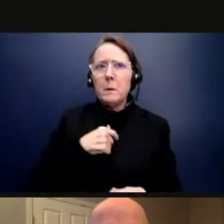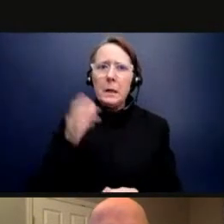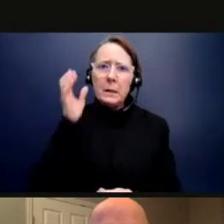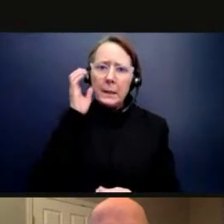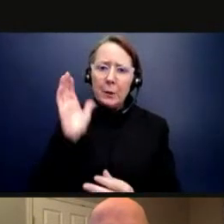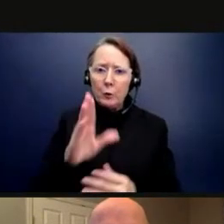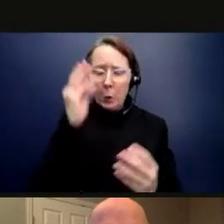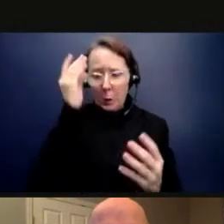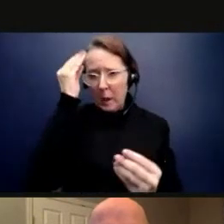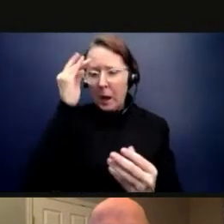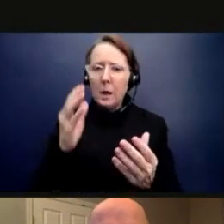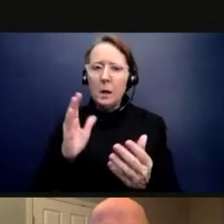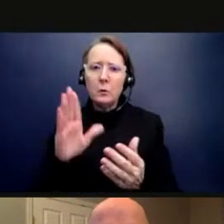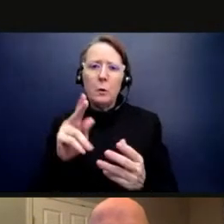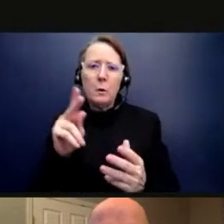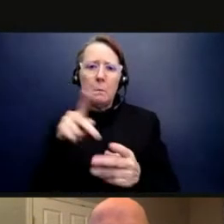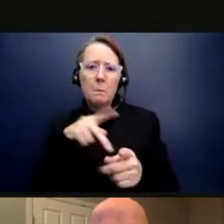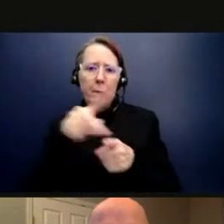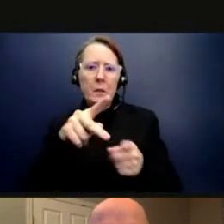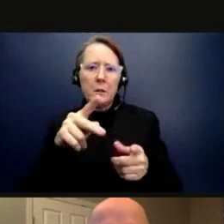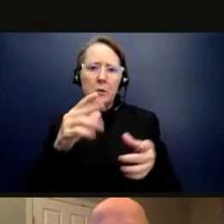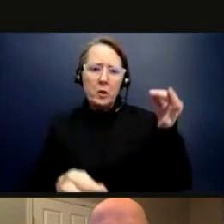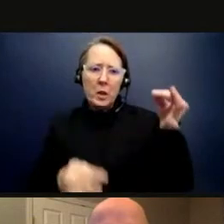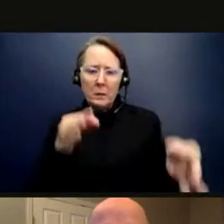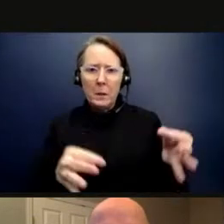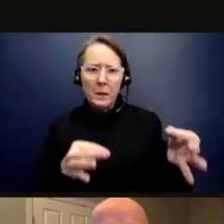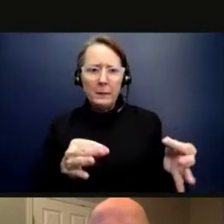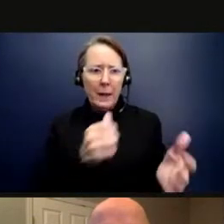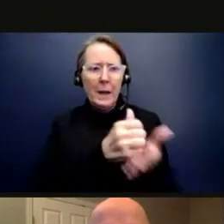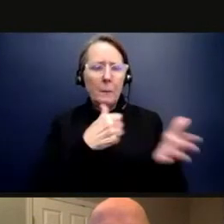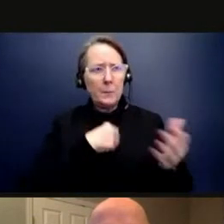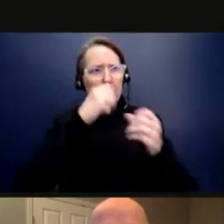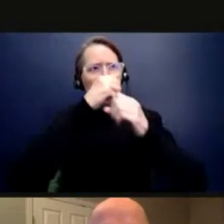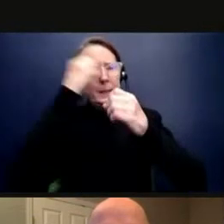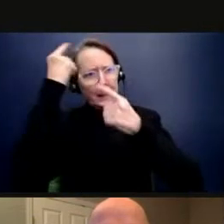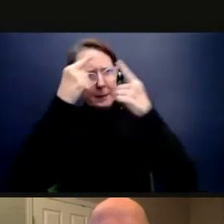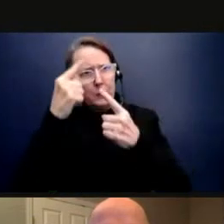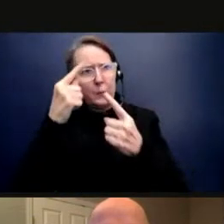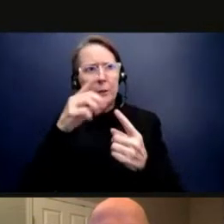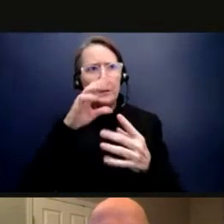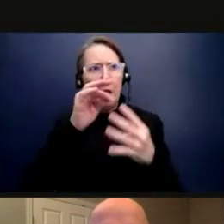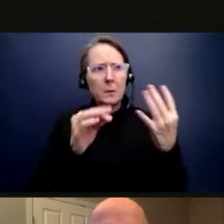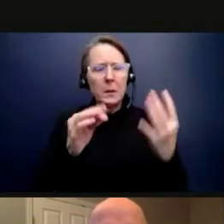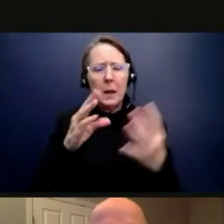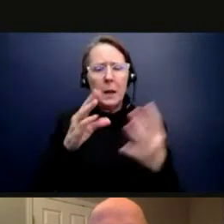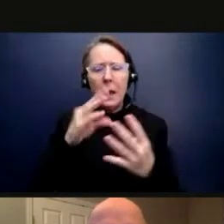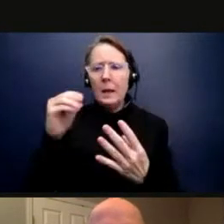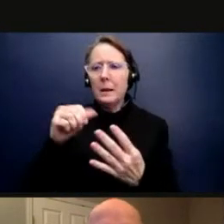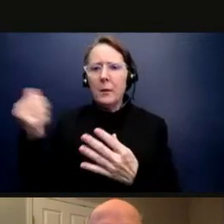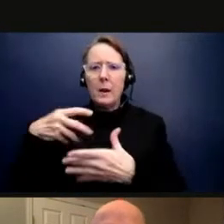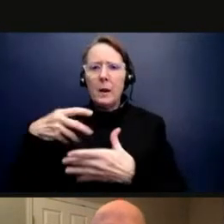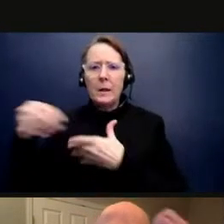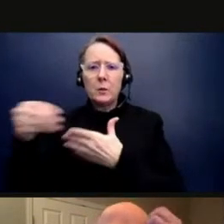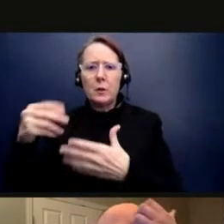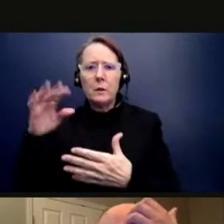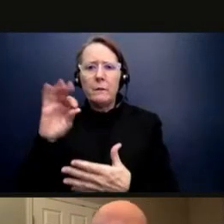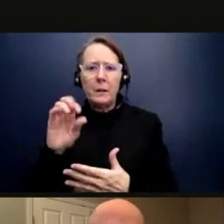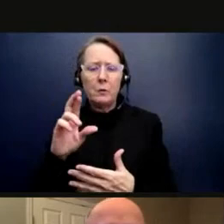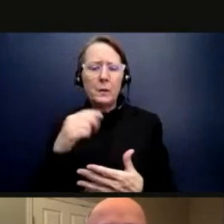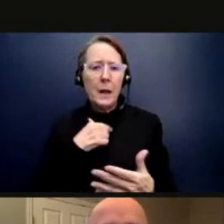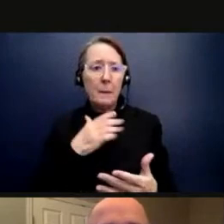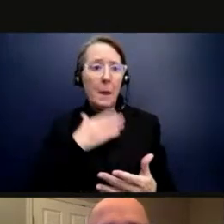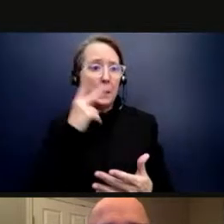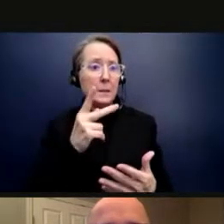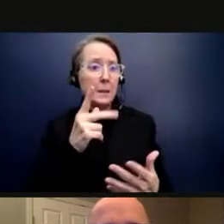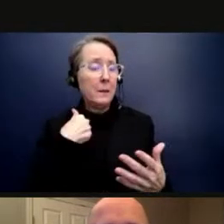your professional judgment, yeah, as I consider all of that and all the other external factors. And I'm glad to see that we're basically